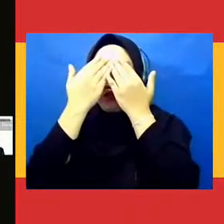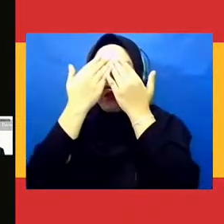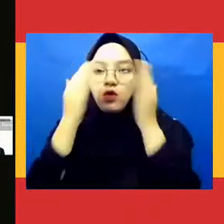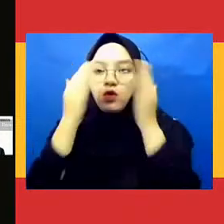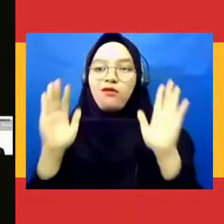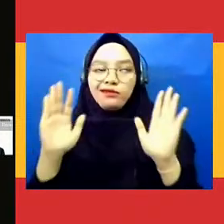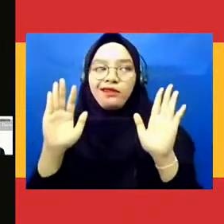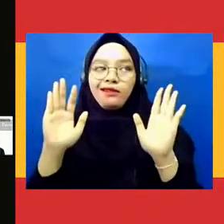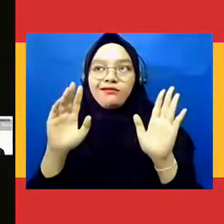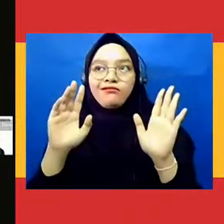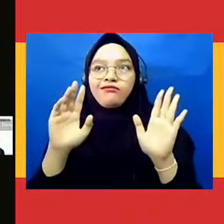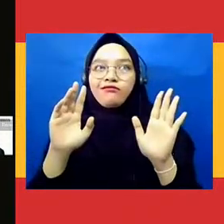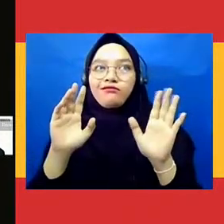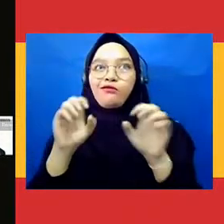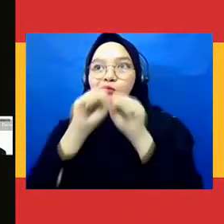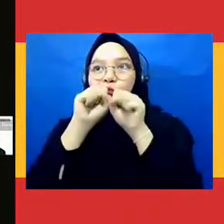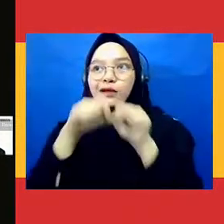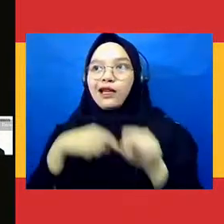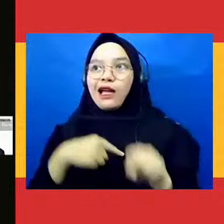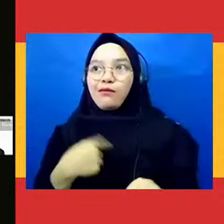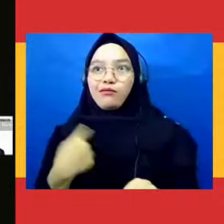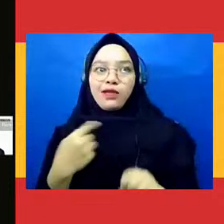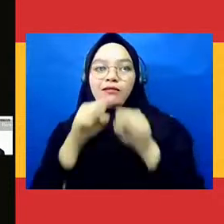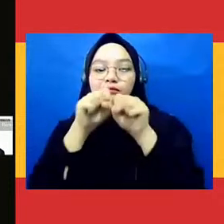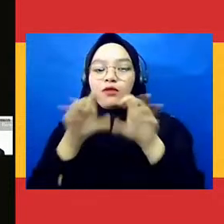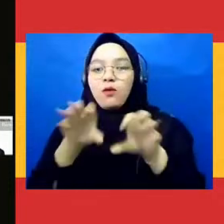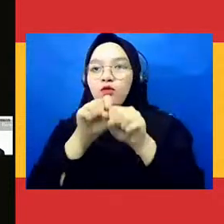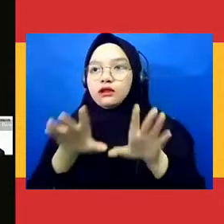conservative politicians in our history.